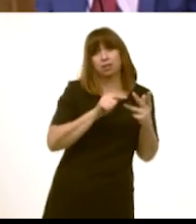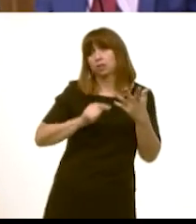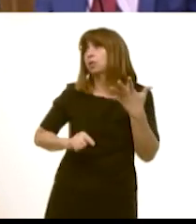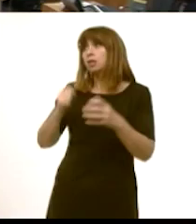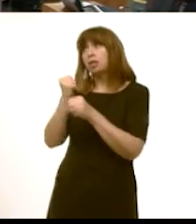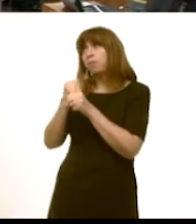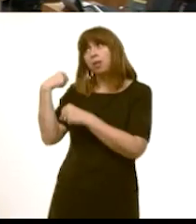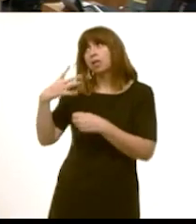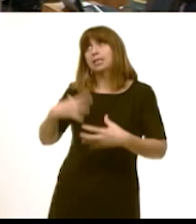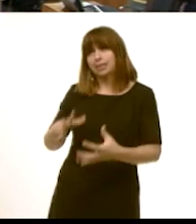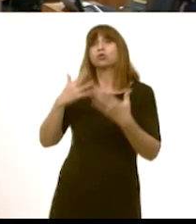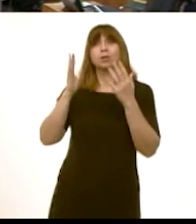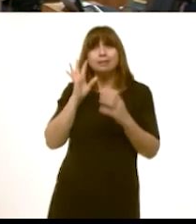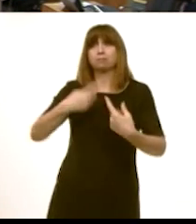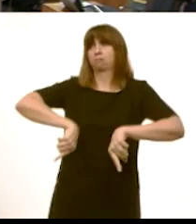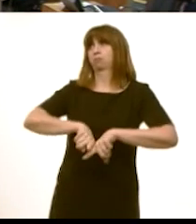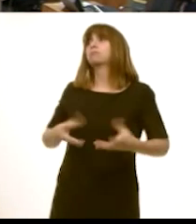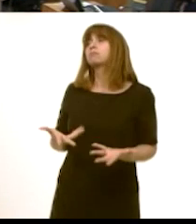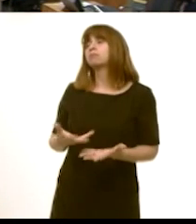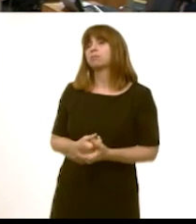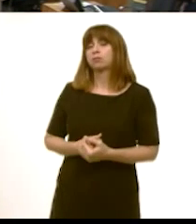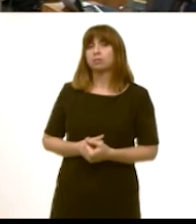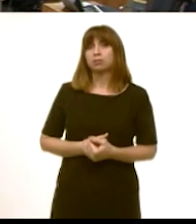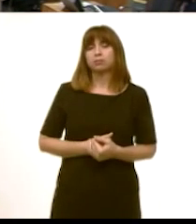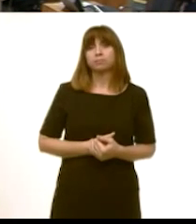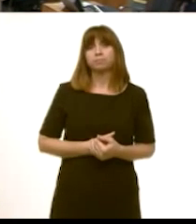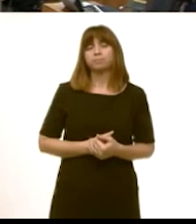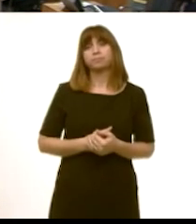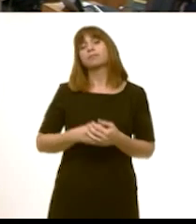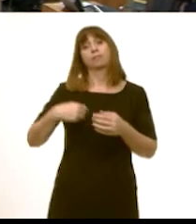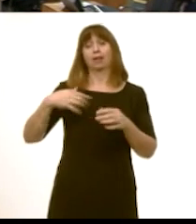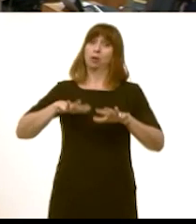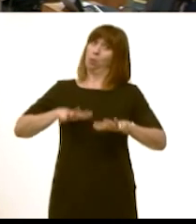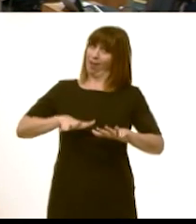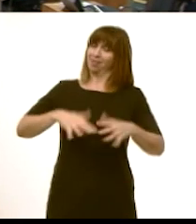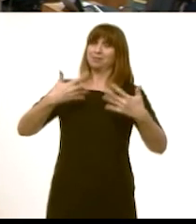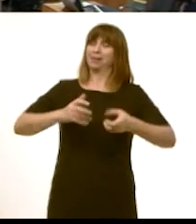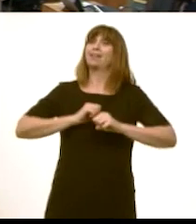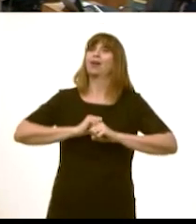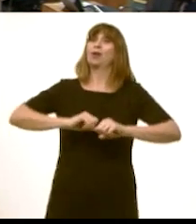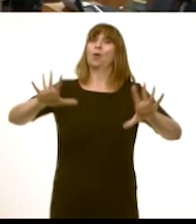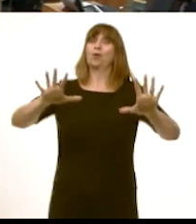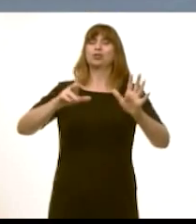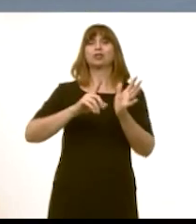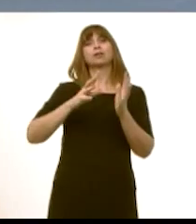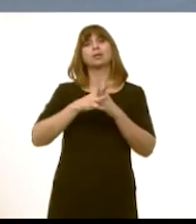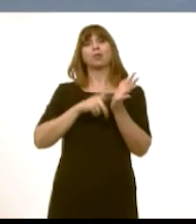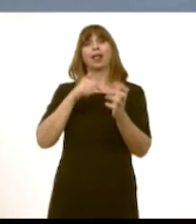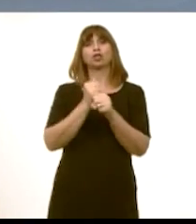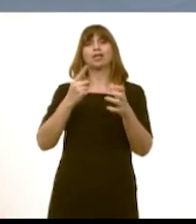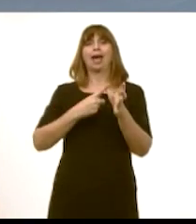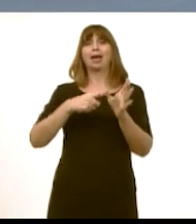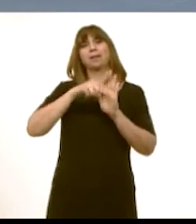listen. Janet Finch-Saunders. Thank you. In their manifesto launched this week in Wales, the WLGA have called for fair and